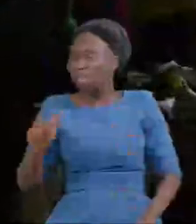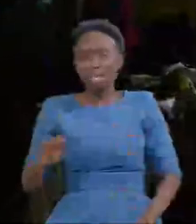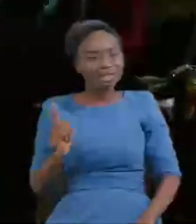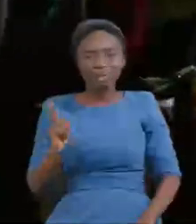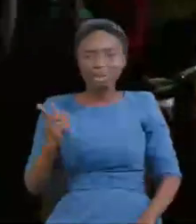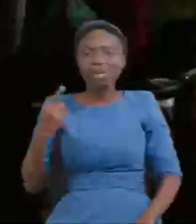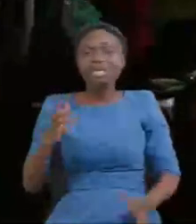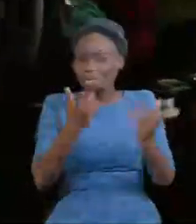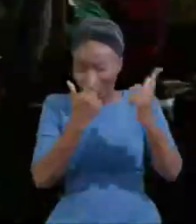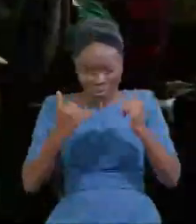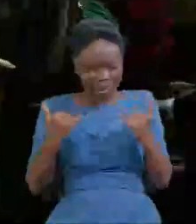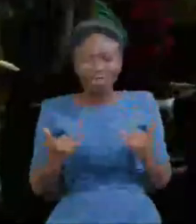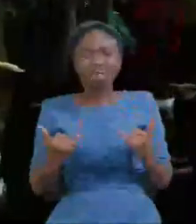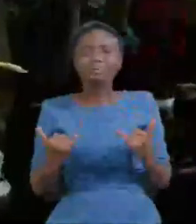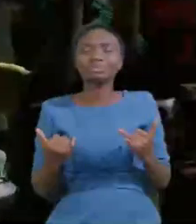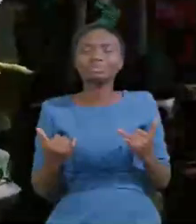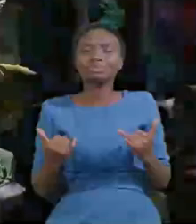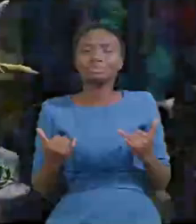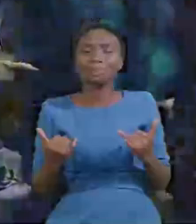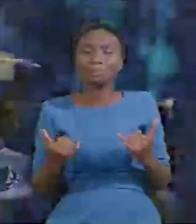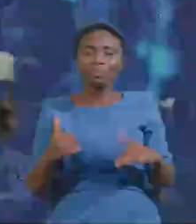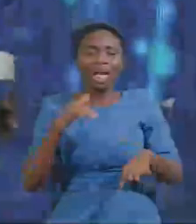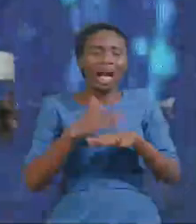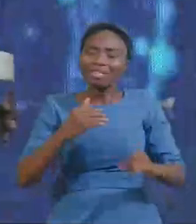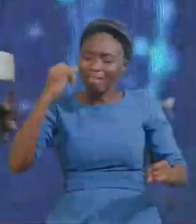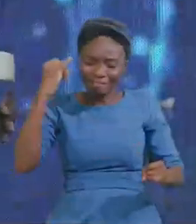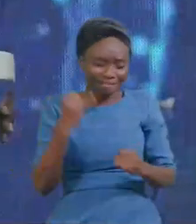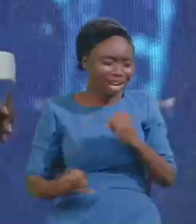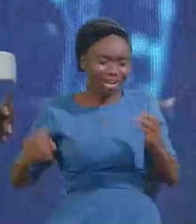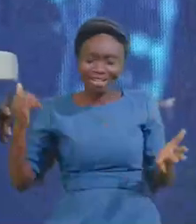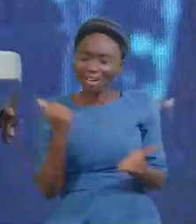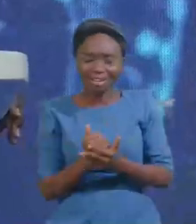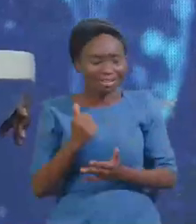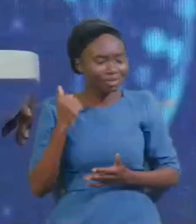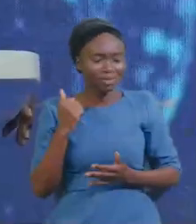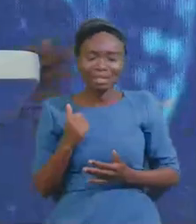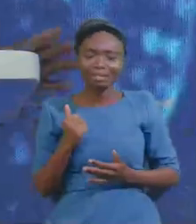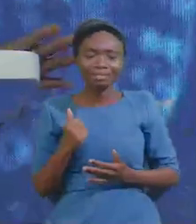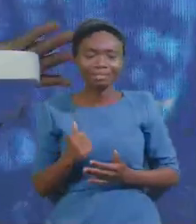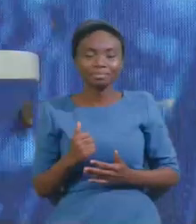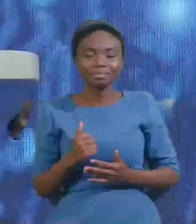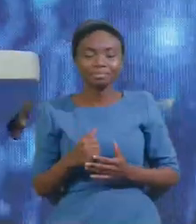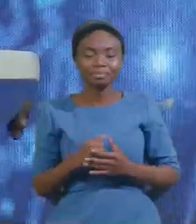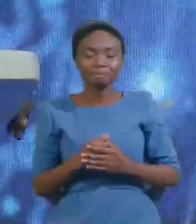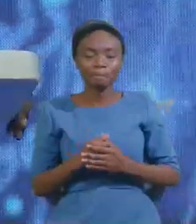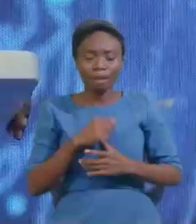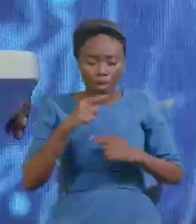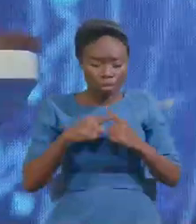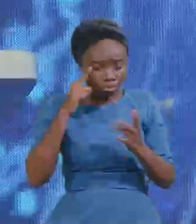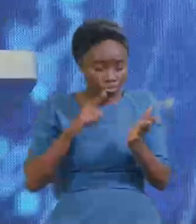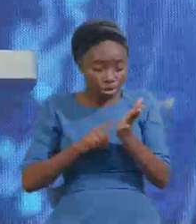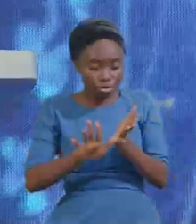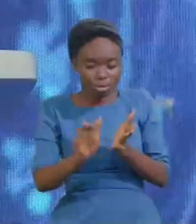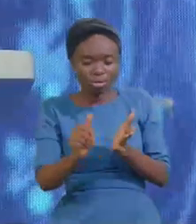It's coming now. At the final amen. Then you check up